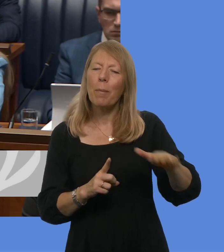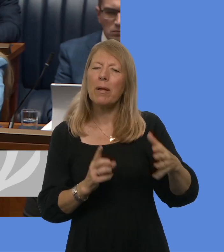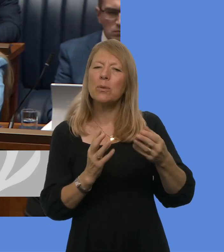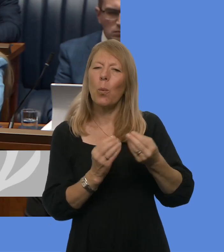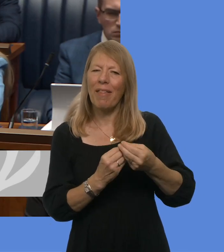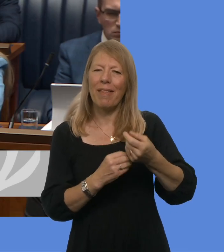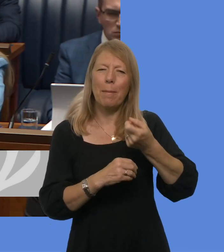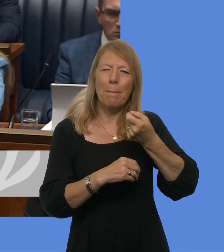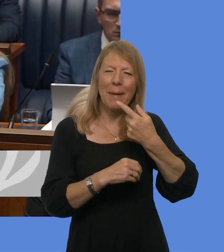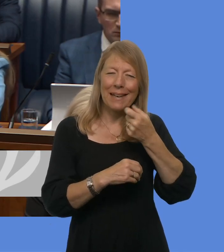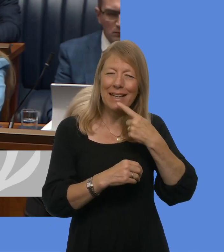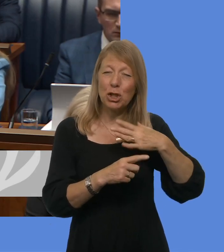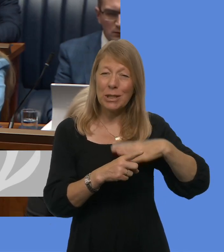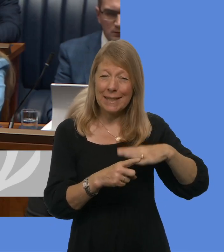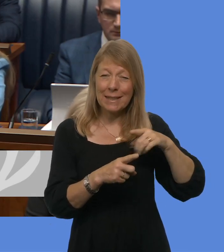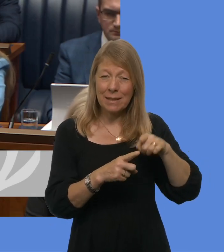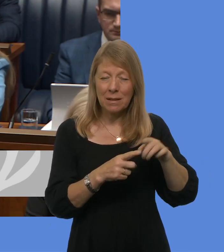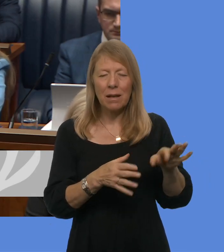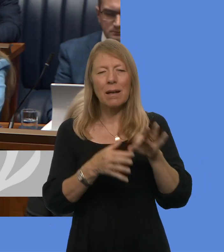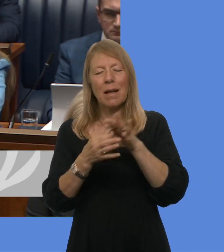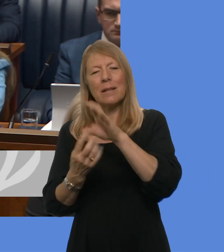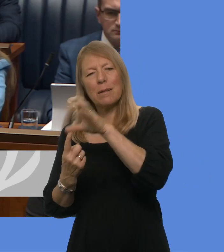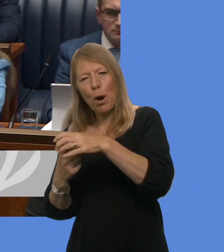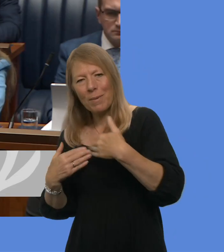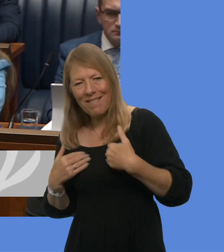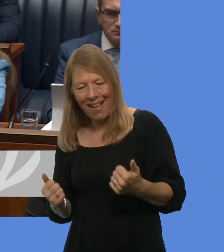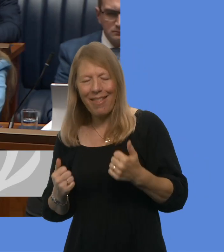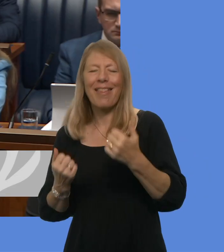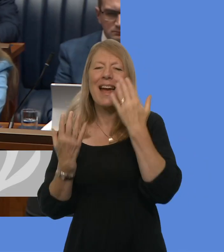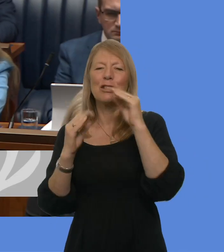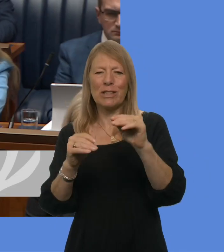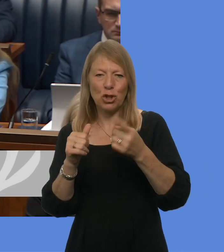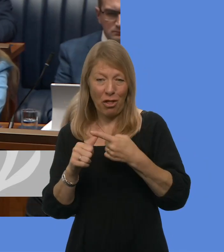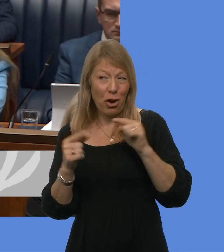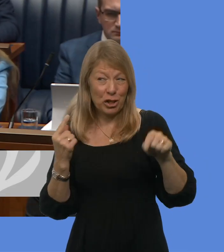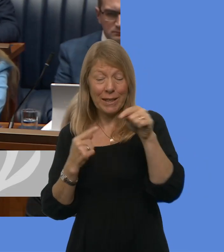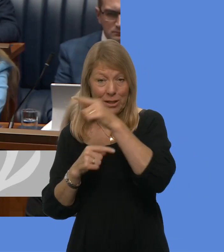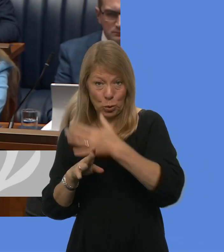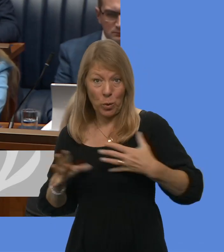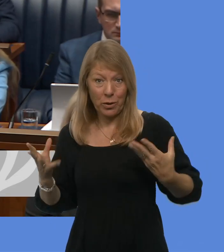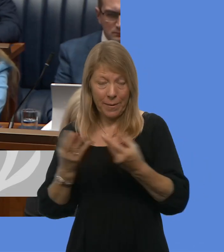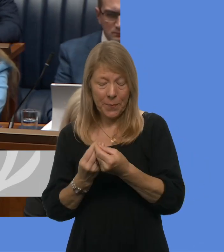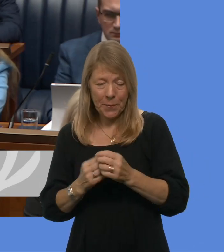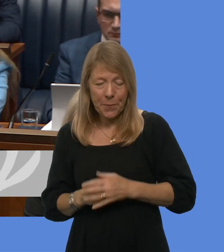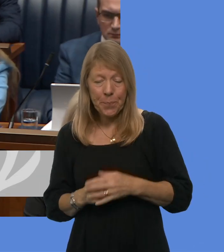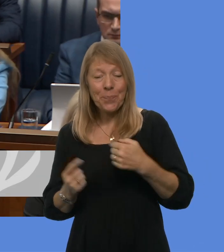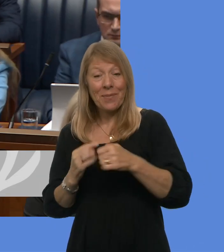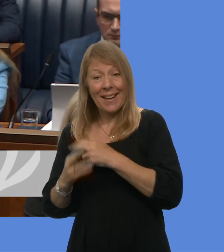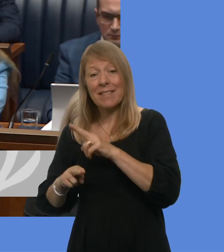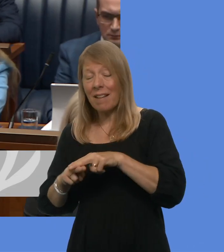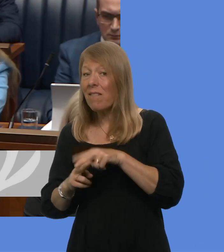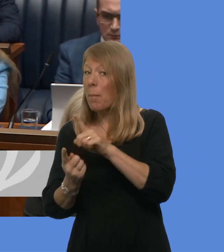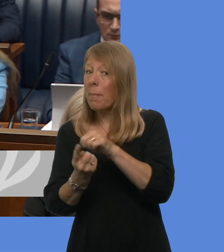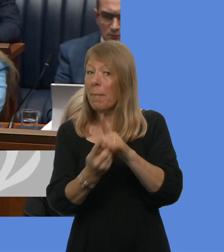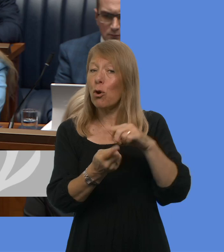with the Department of Health and the Education Authority. Officials have met with parents and organisations representing pupils with allergies,